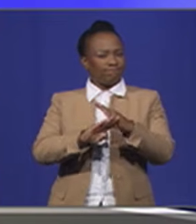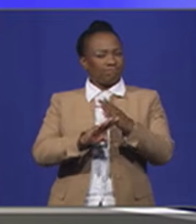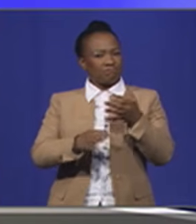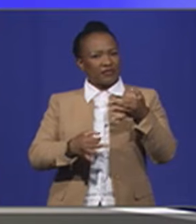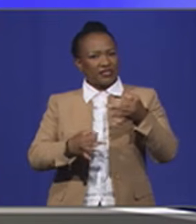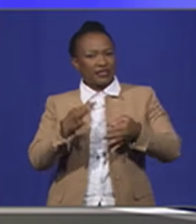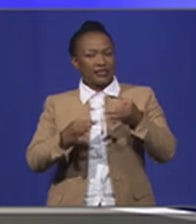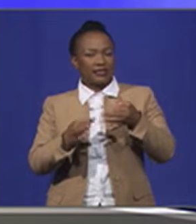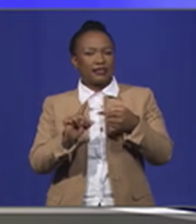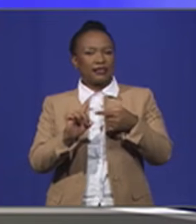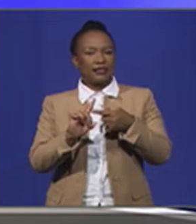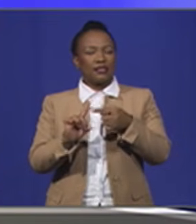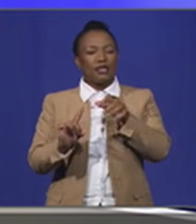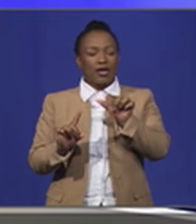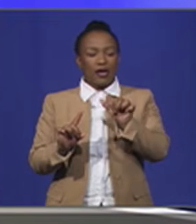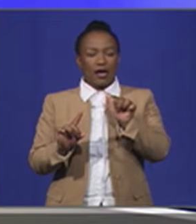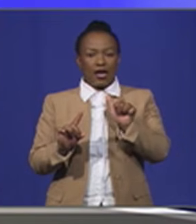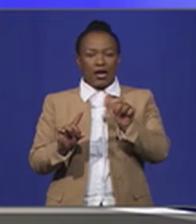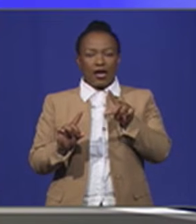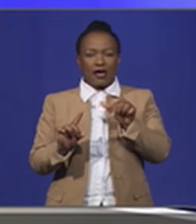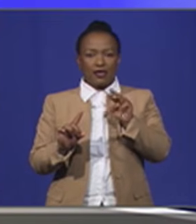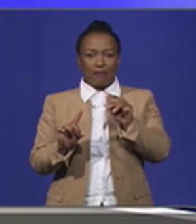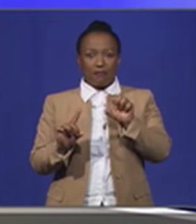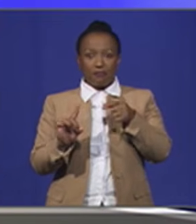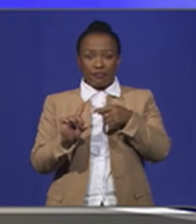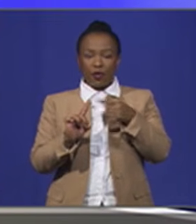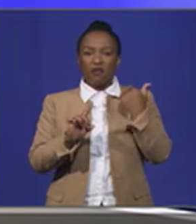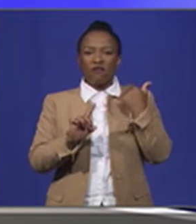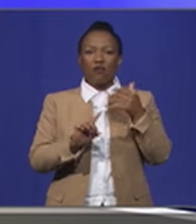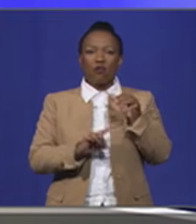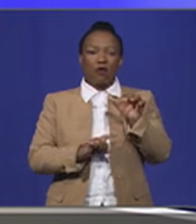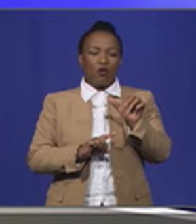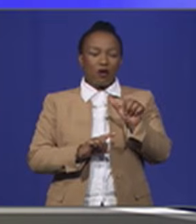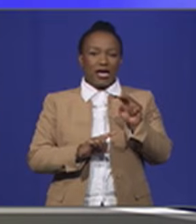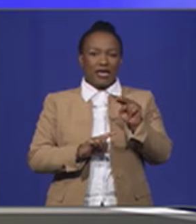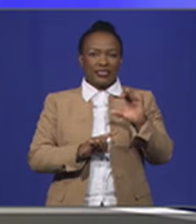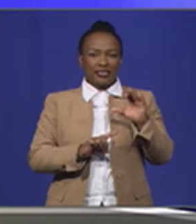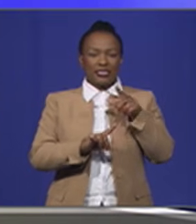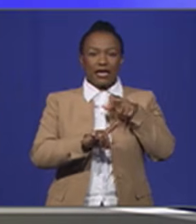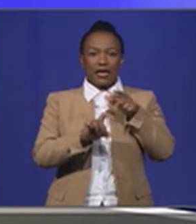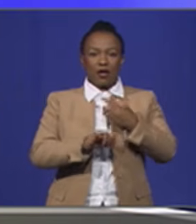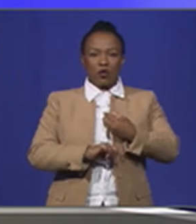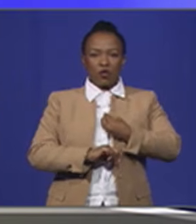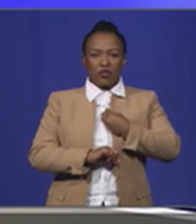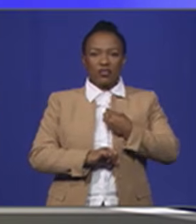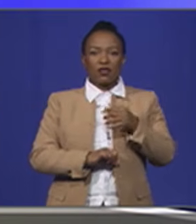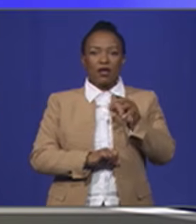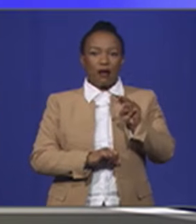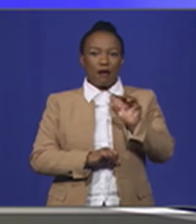Adams o itshuntseng ko mo dipatlisisong tsa polao ya moeteledipele wa maloba wa liki ya bašwa ya ANC kwa